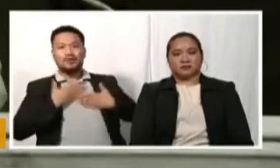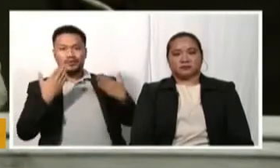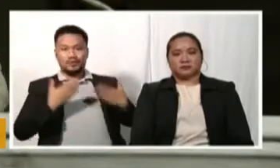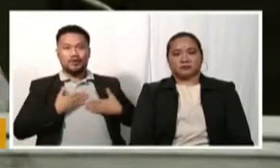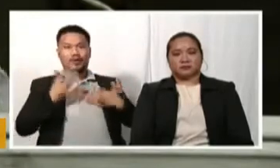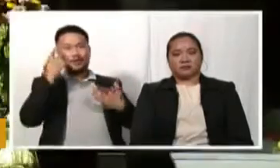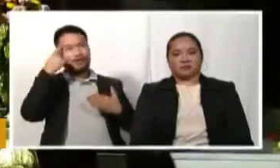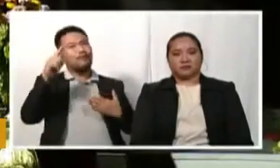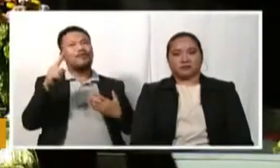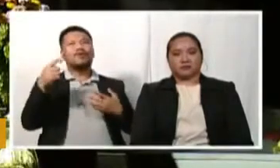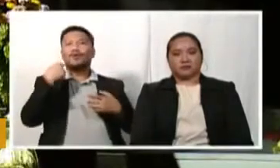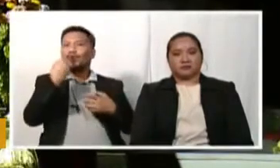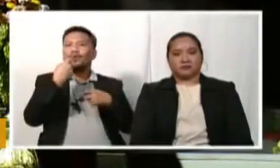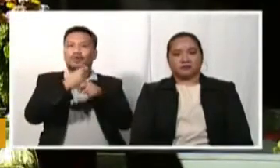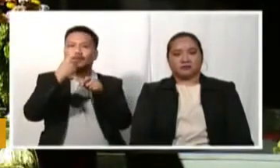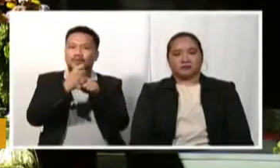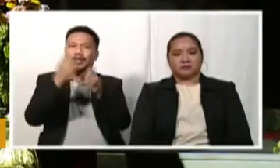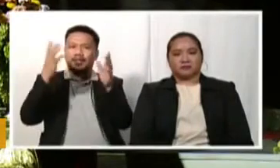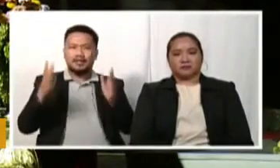Maker.